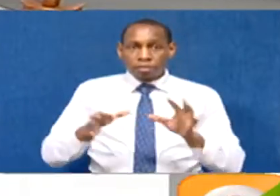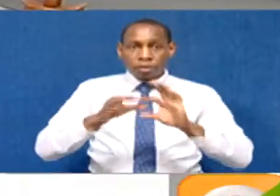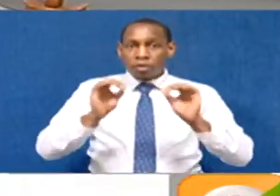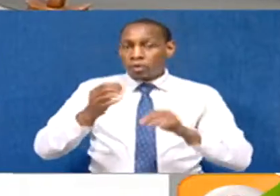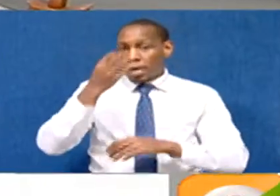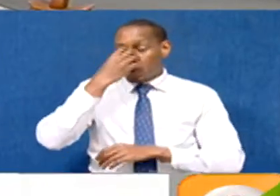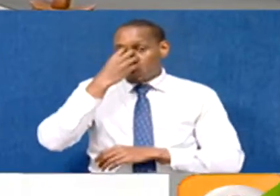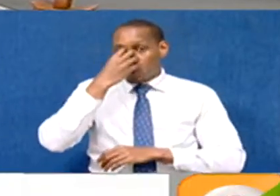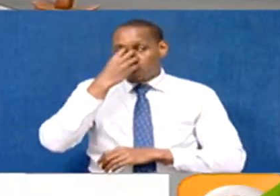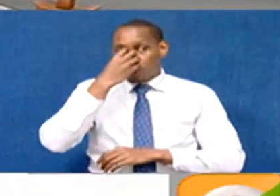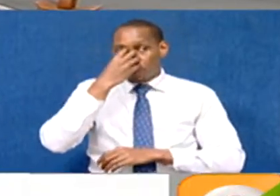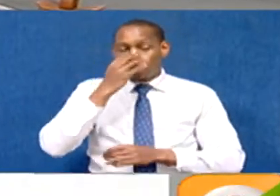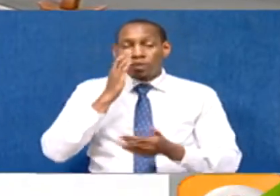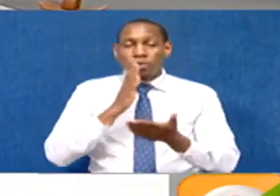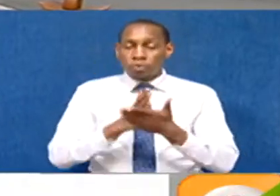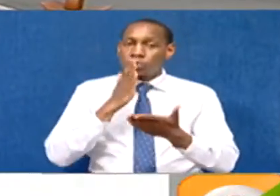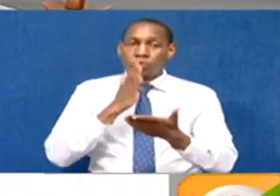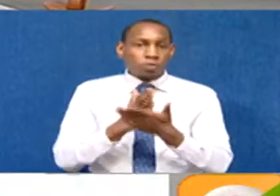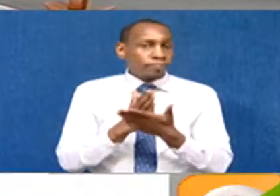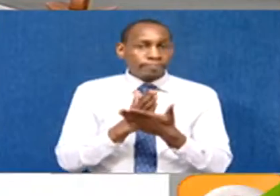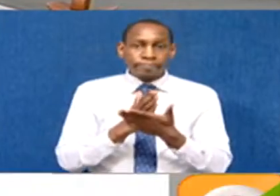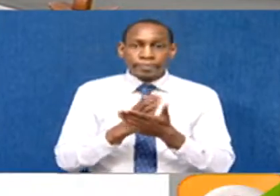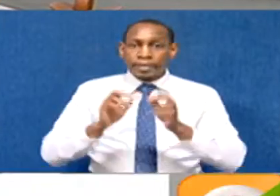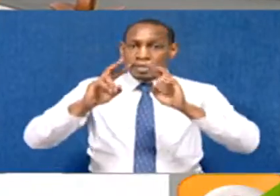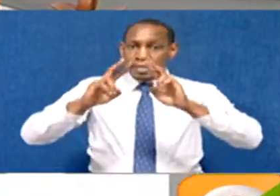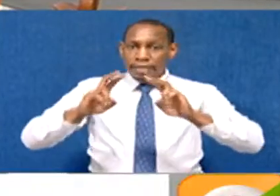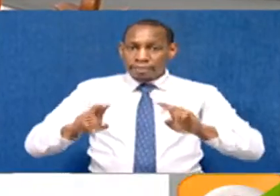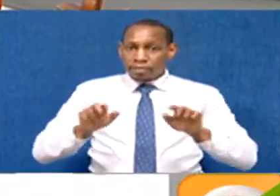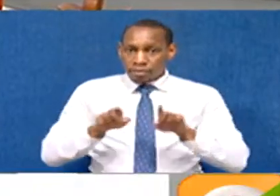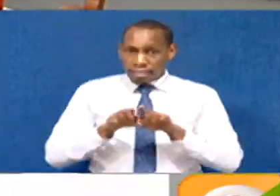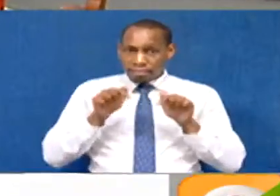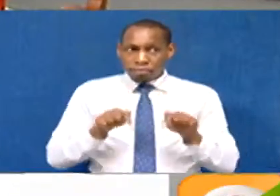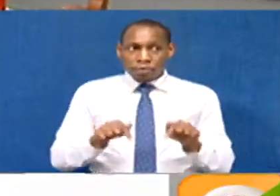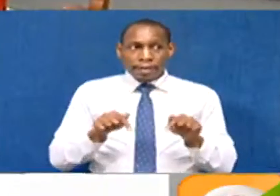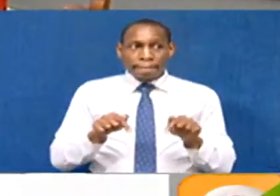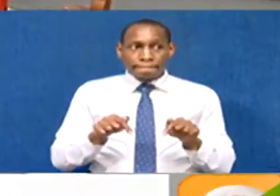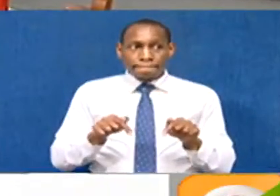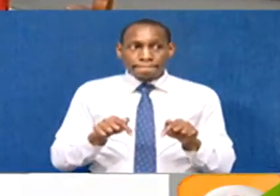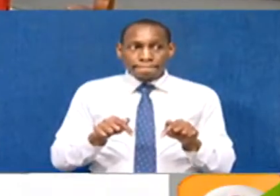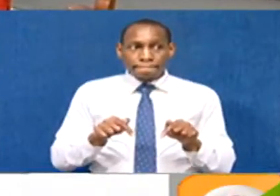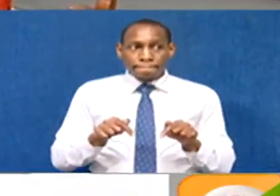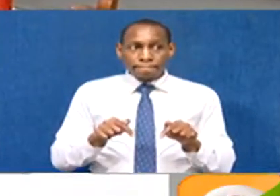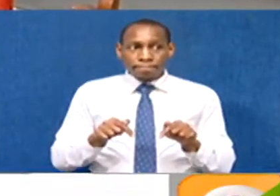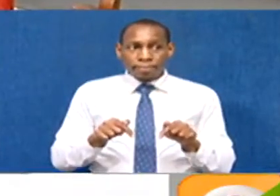do with William Ruto. Indeed, the investigations today have,